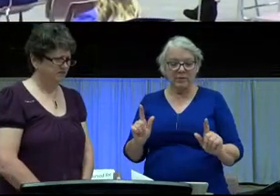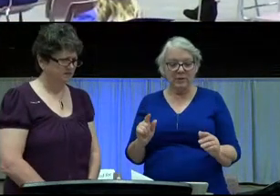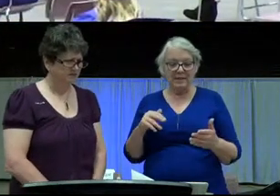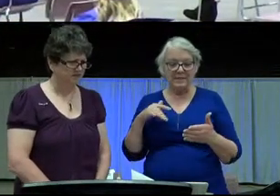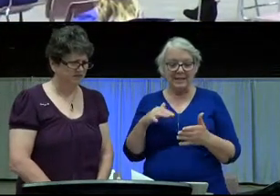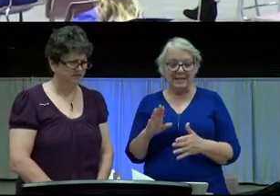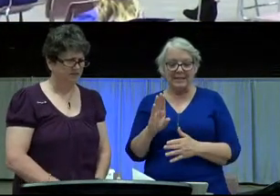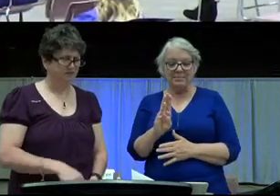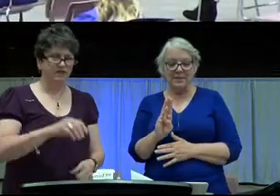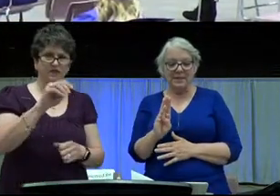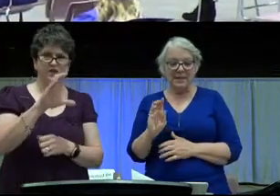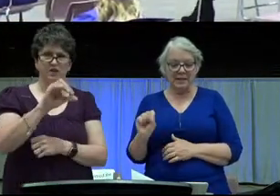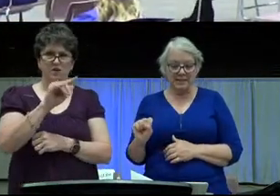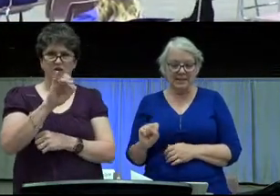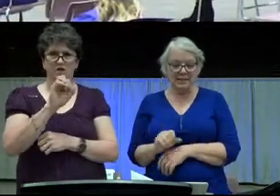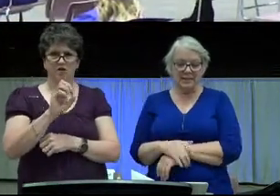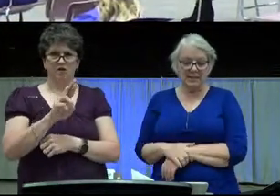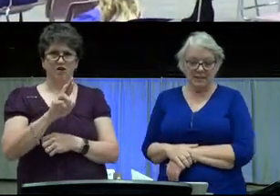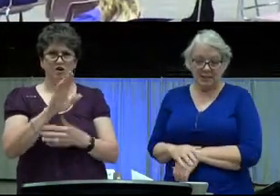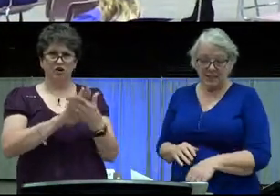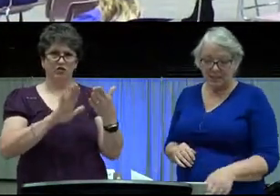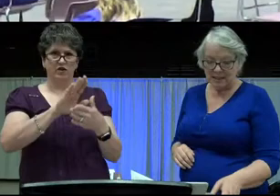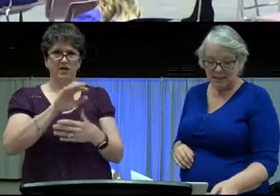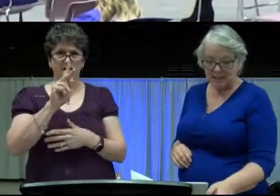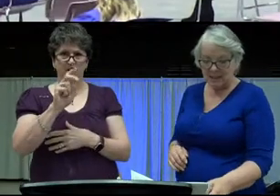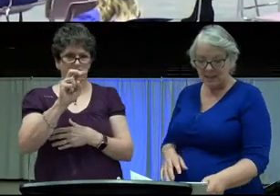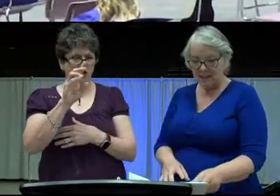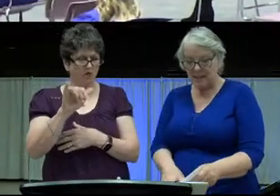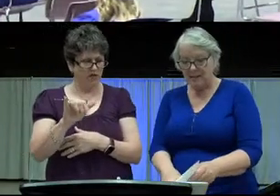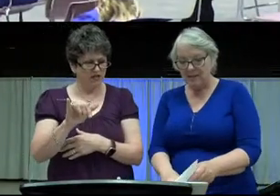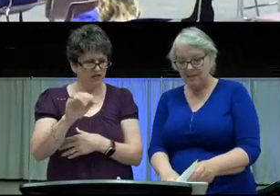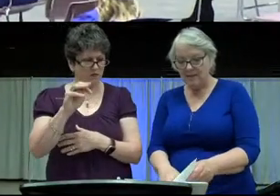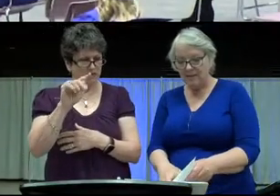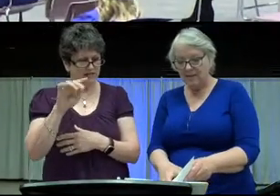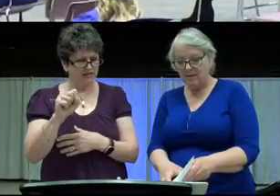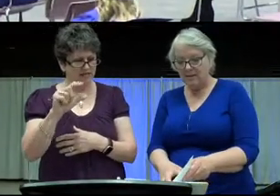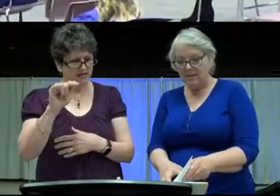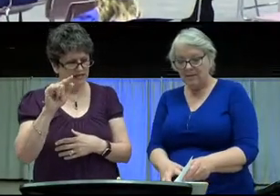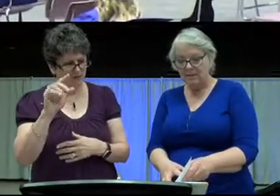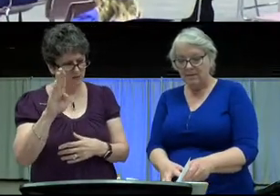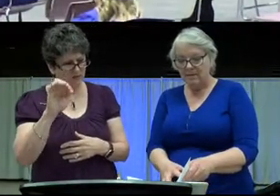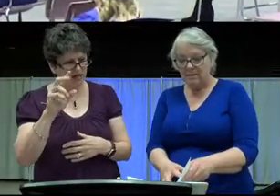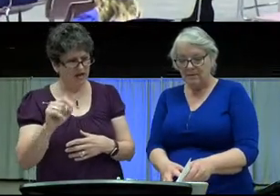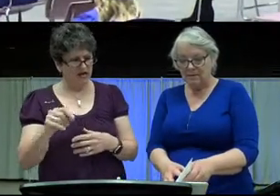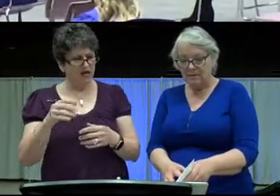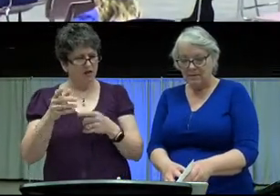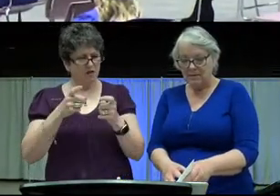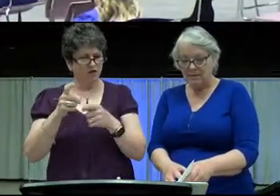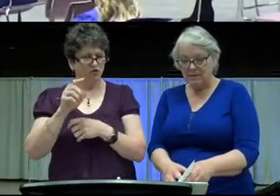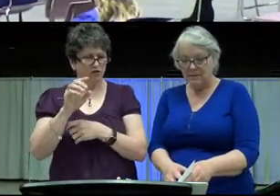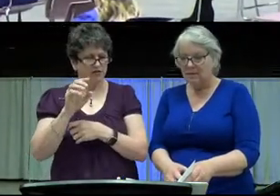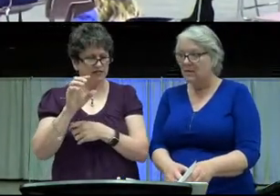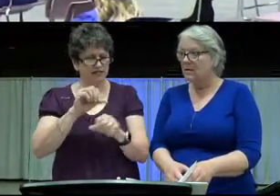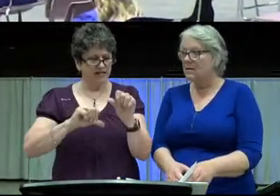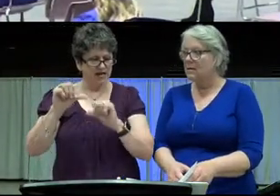Park University, Kimberly Mitchell Blaine, Bachelor of Science, Management, Human Resources, cum